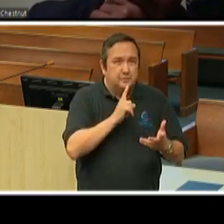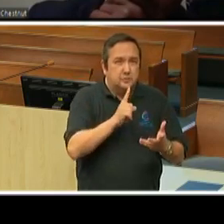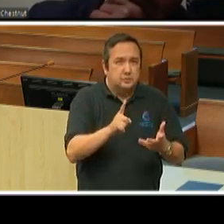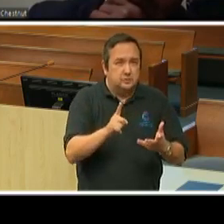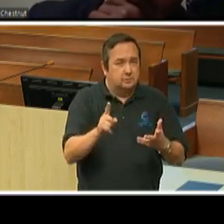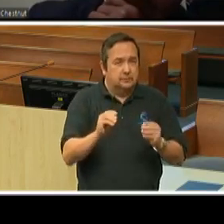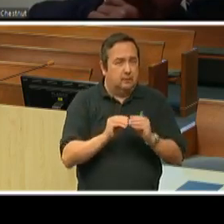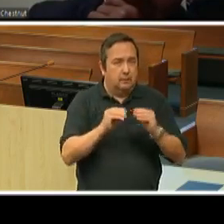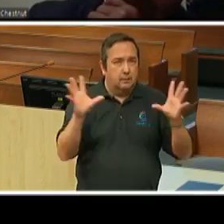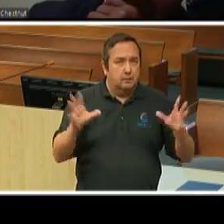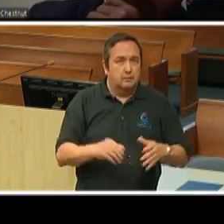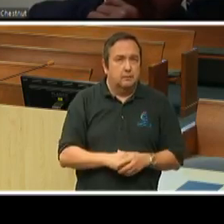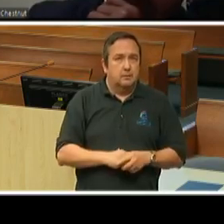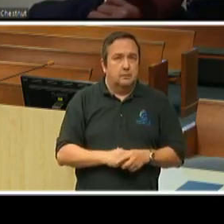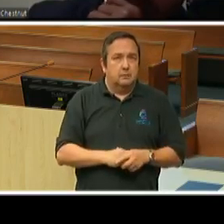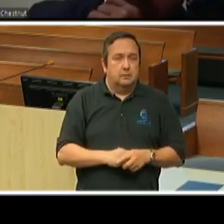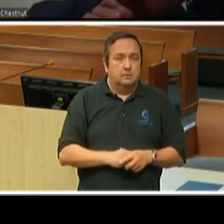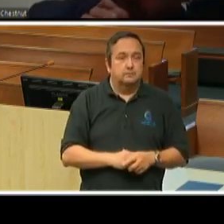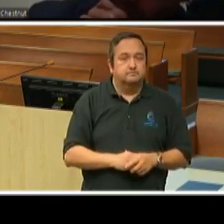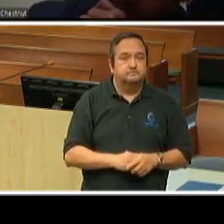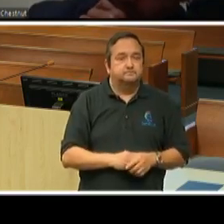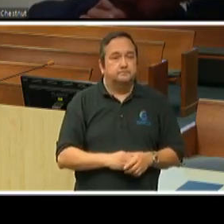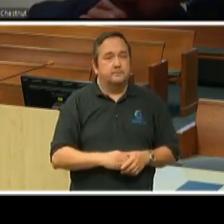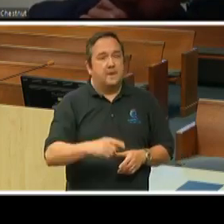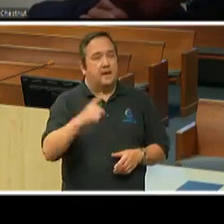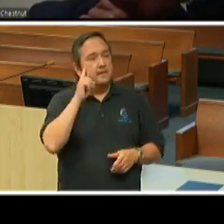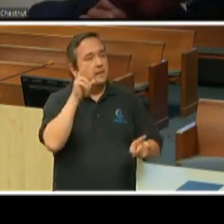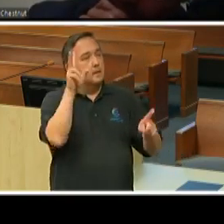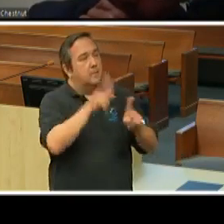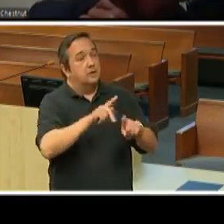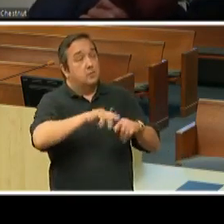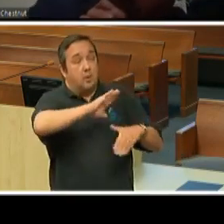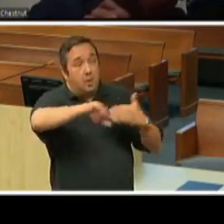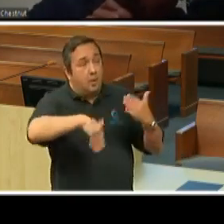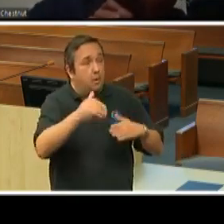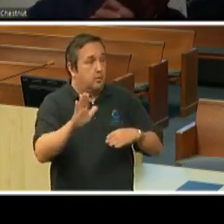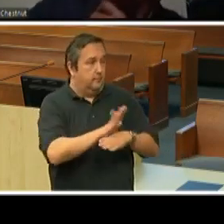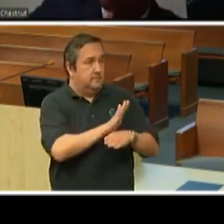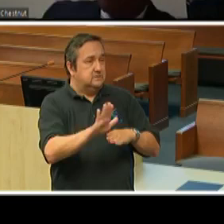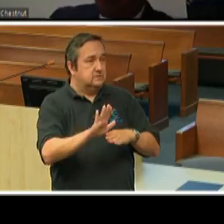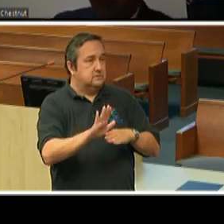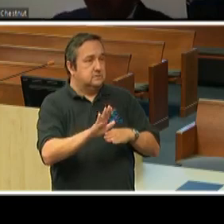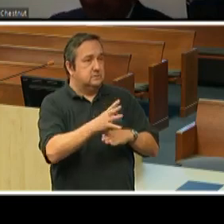clear on that. Well, I think it should apply to all businesses.